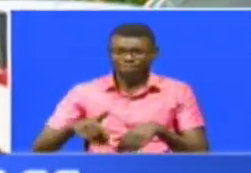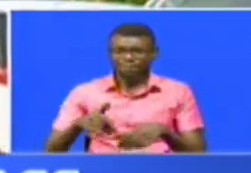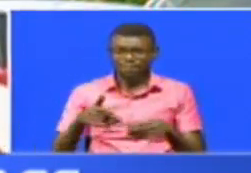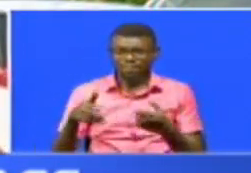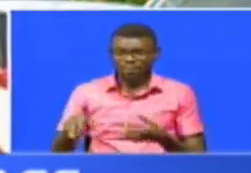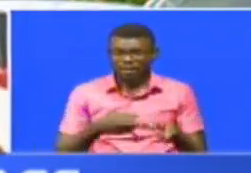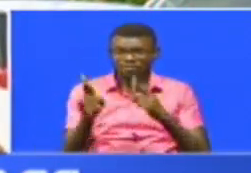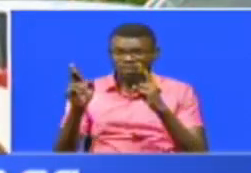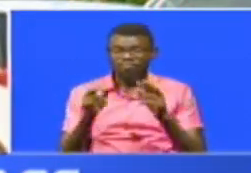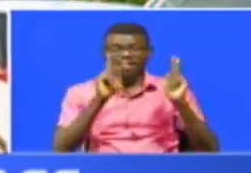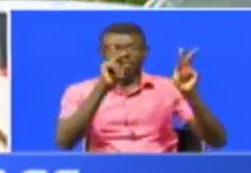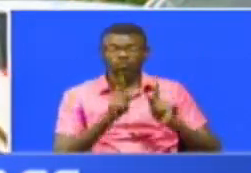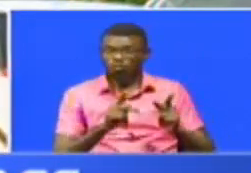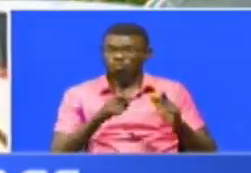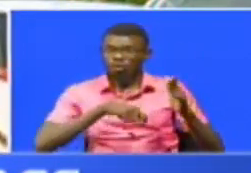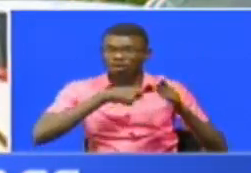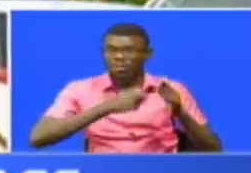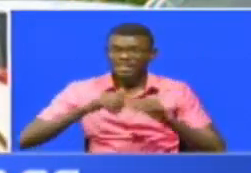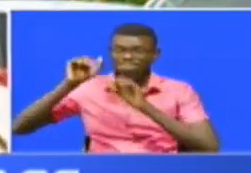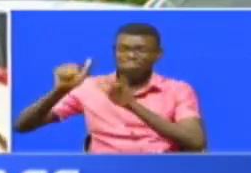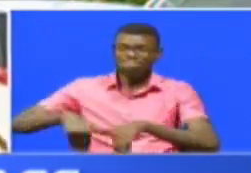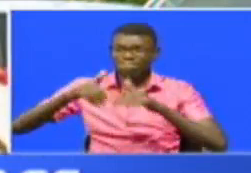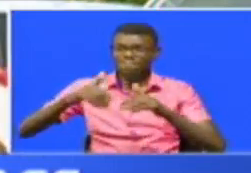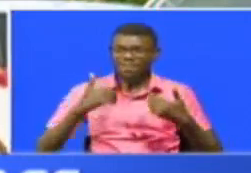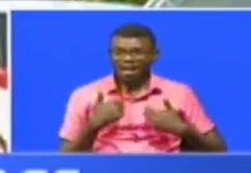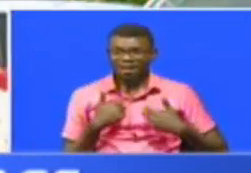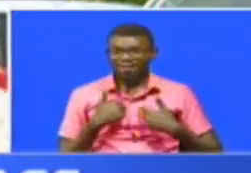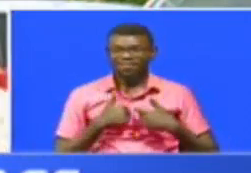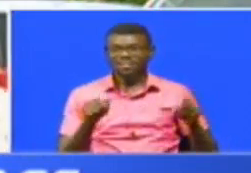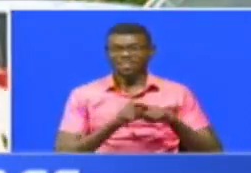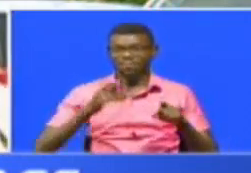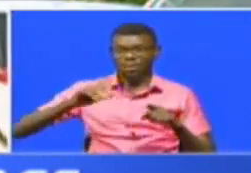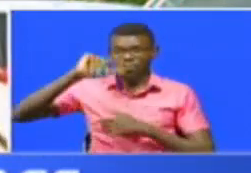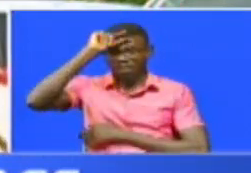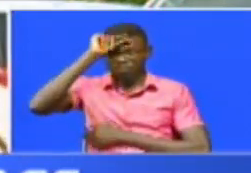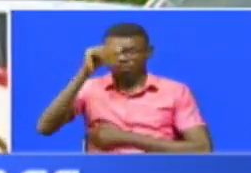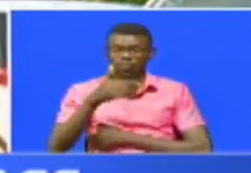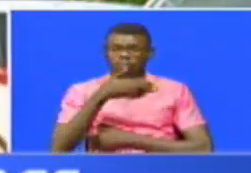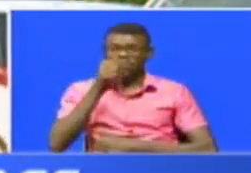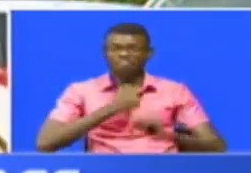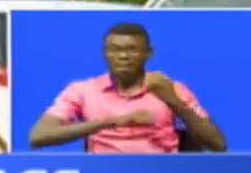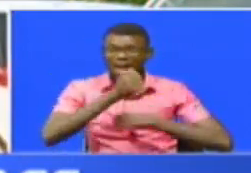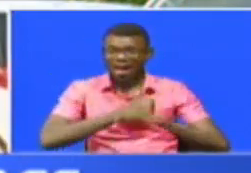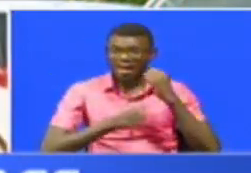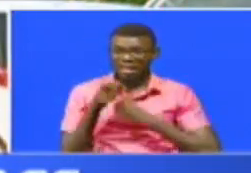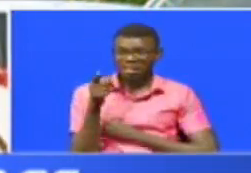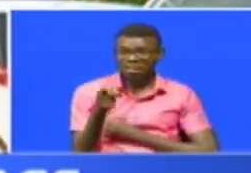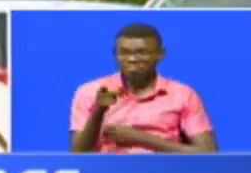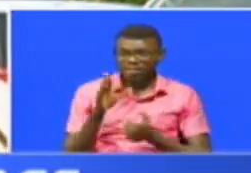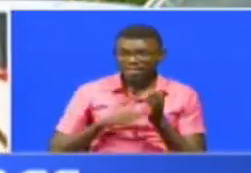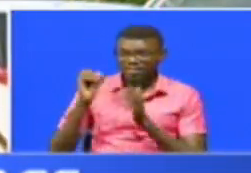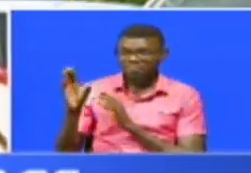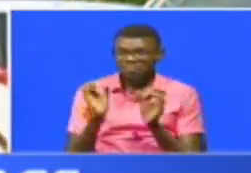big dredger in Kisumu. And even the county governments are not taking initiative, because this thing may not be